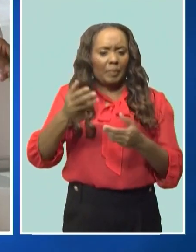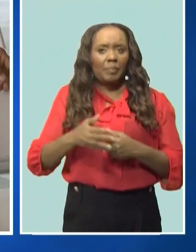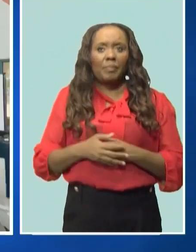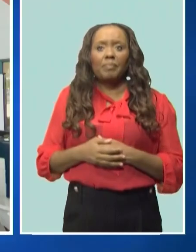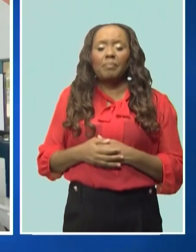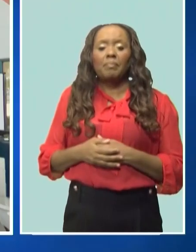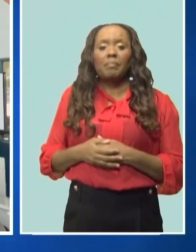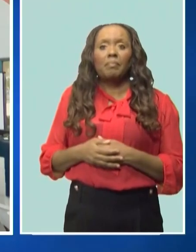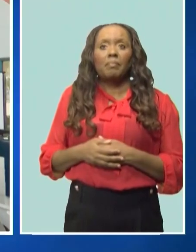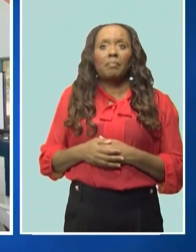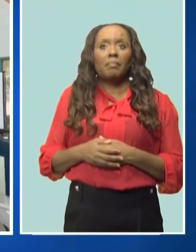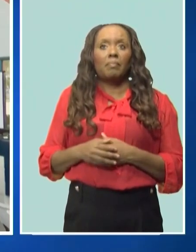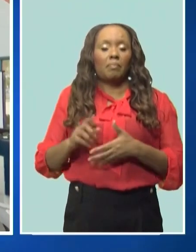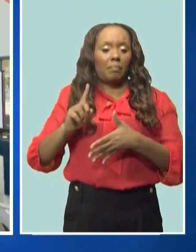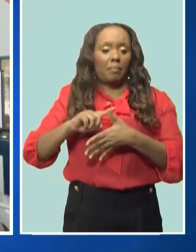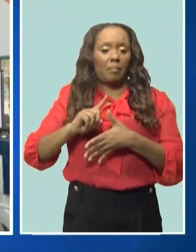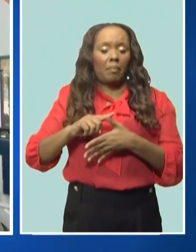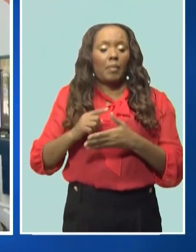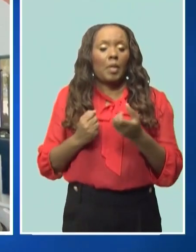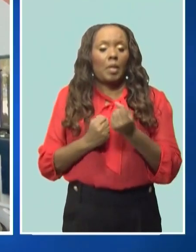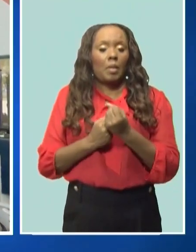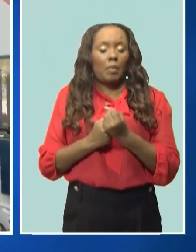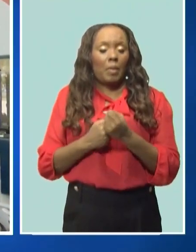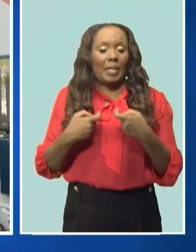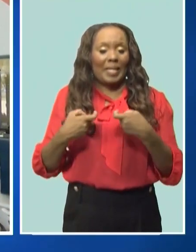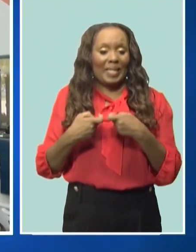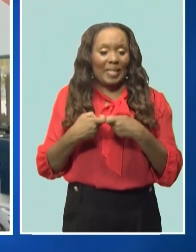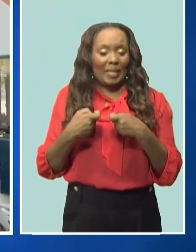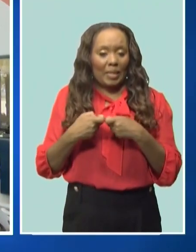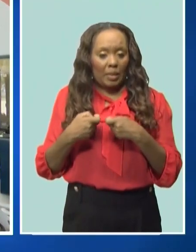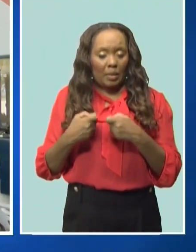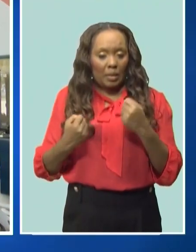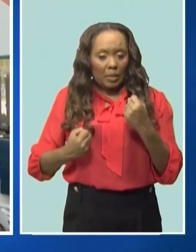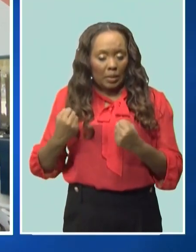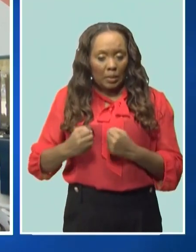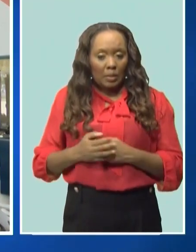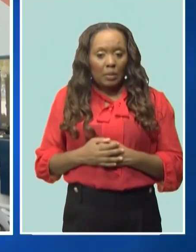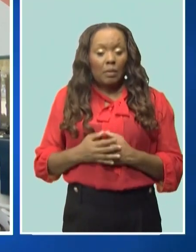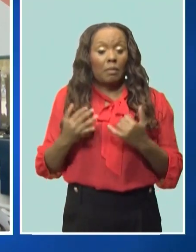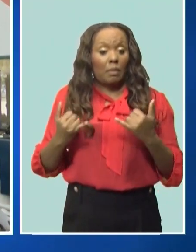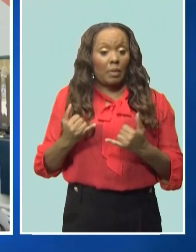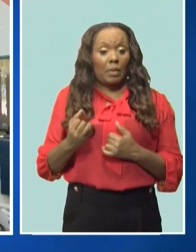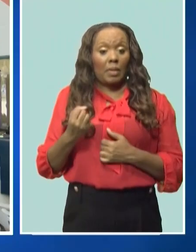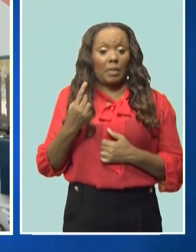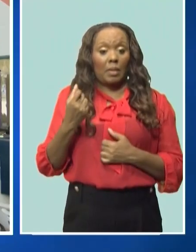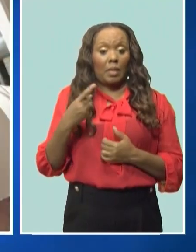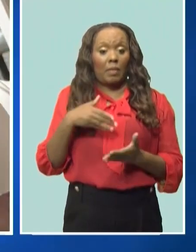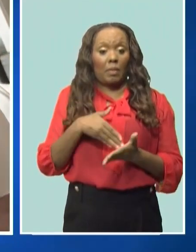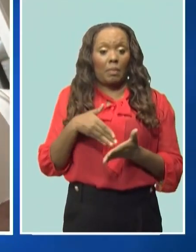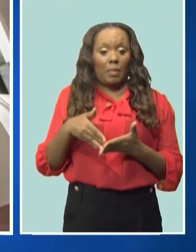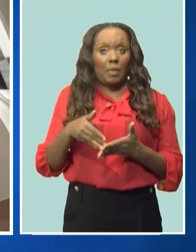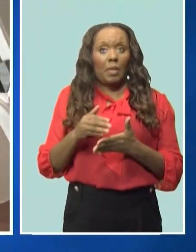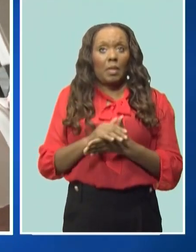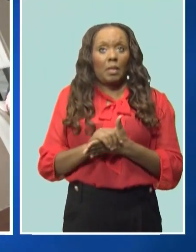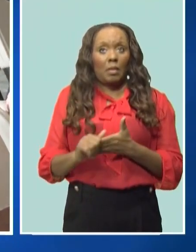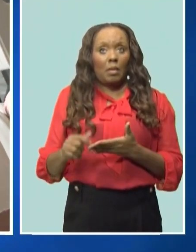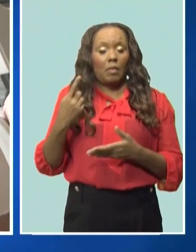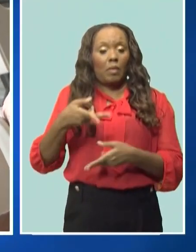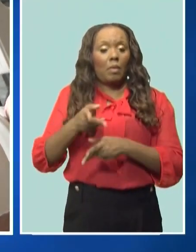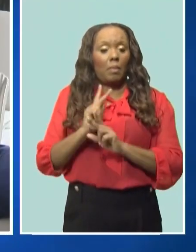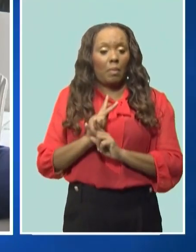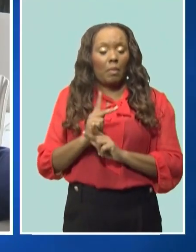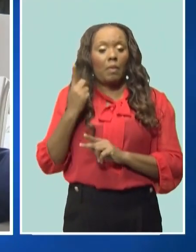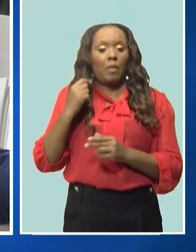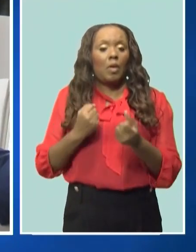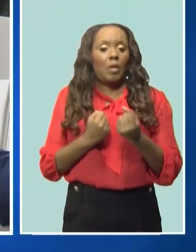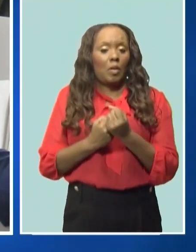of the Smart Fund supports electric mobility. So right now there's $11 million of loans available to